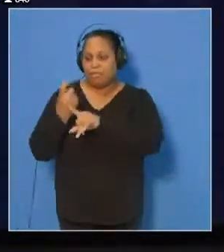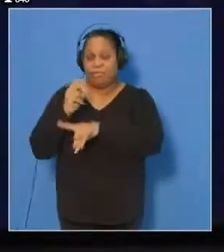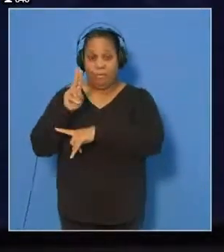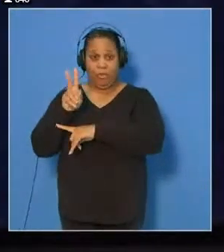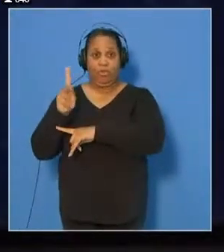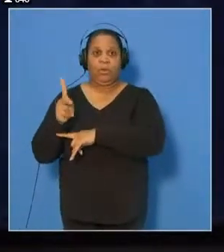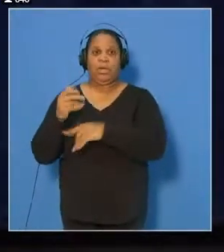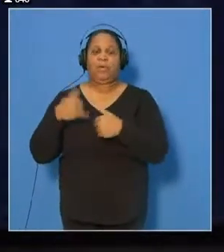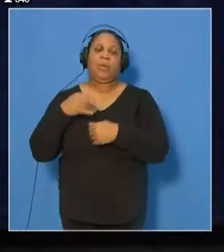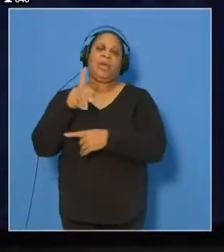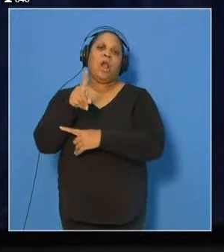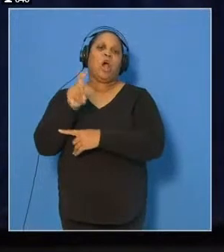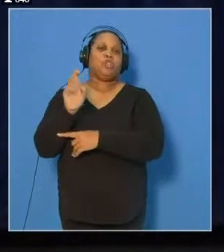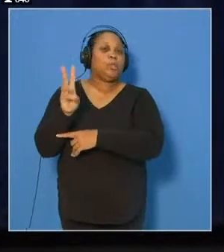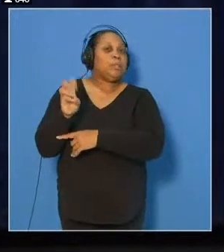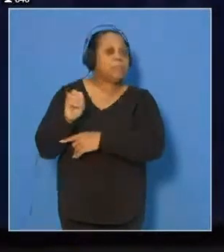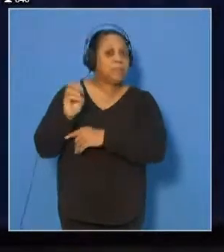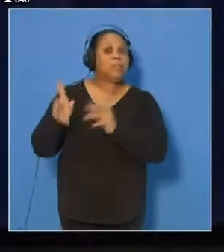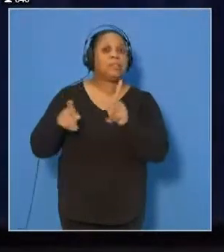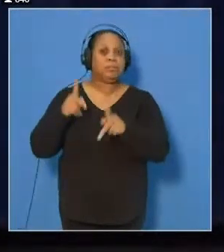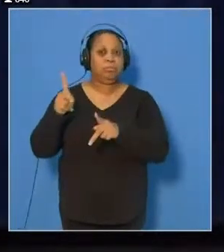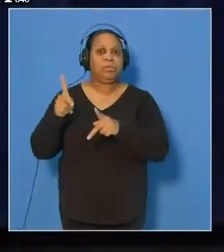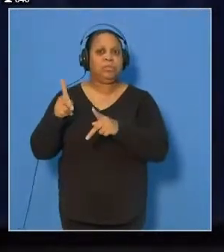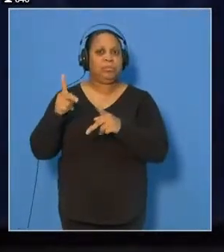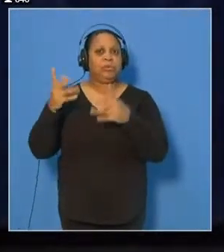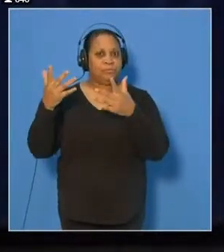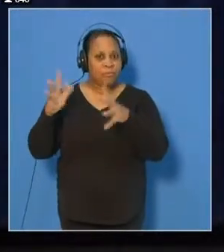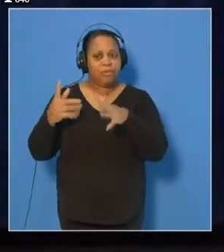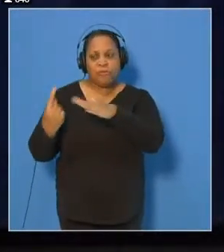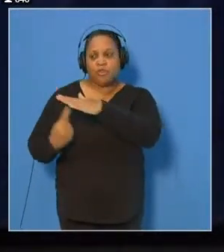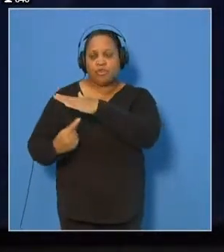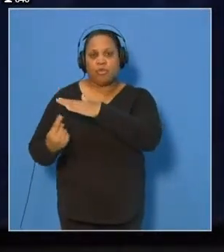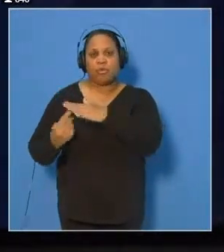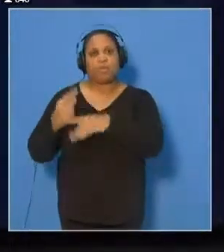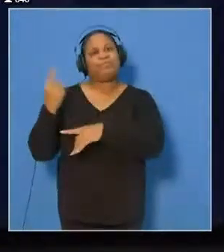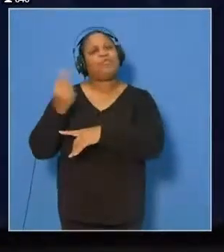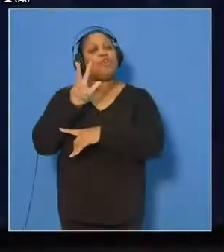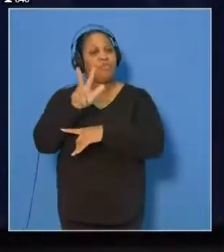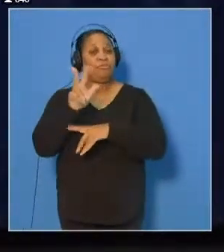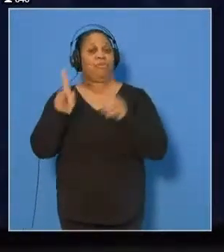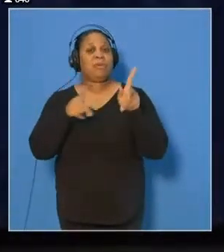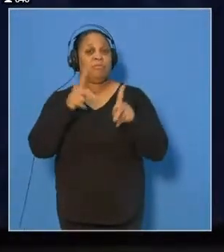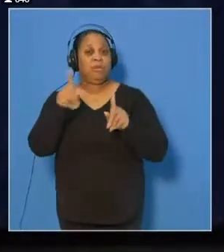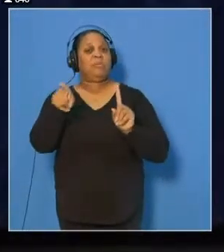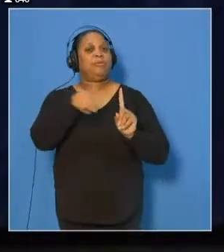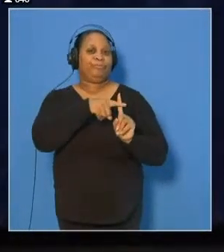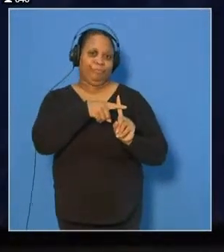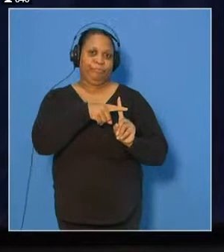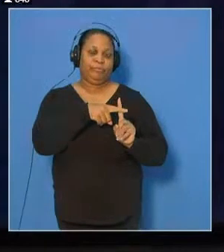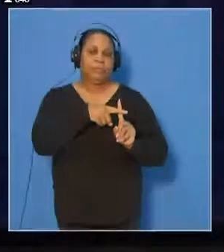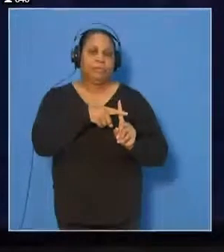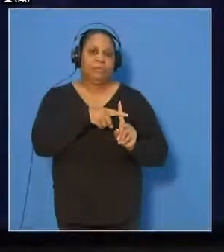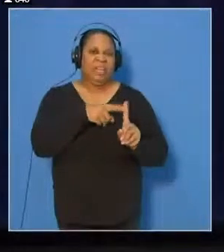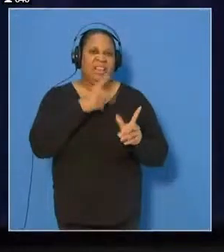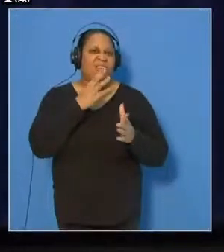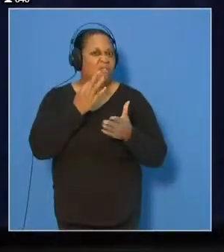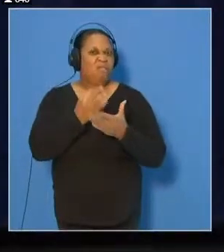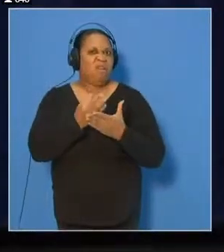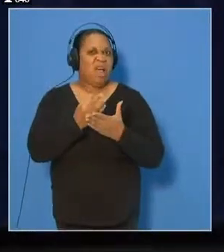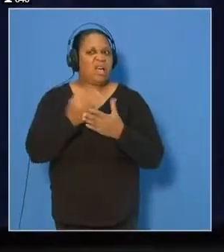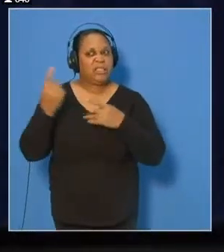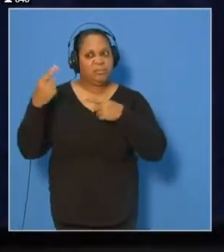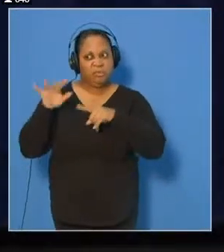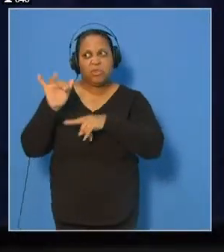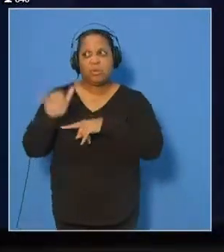we had 160 persons on there. And at the end of the quarantine period, we only had 3 persons that tested positive. The fact is that through